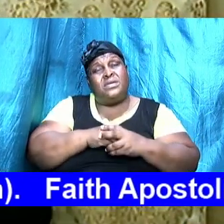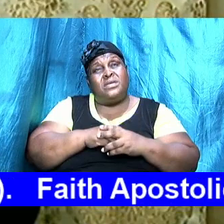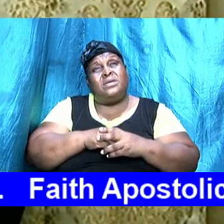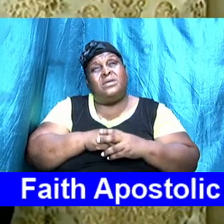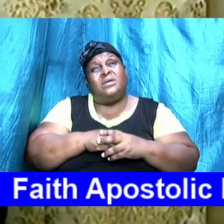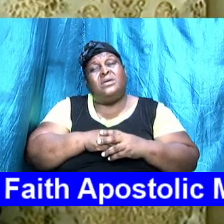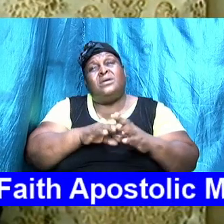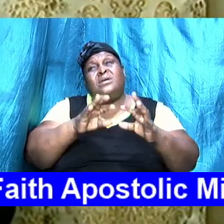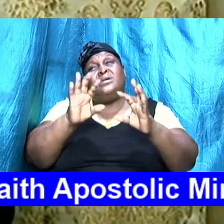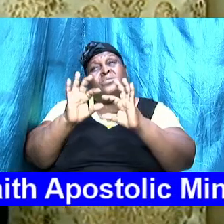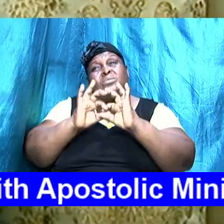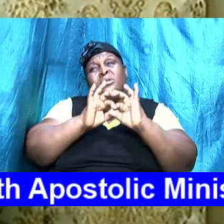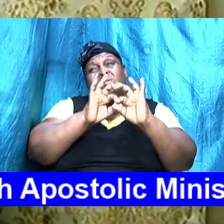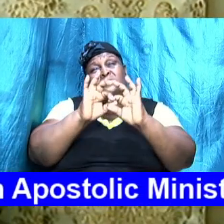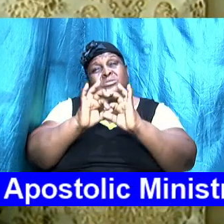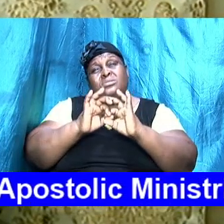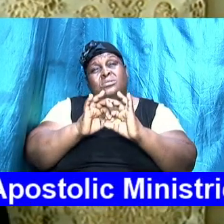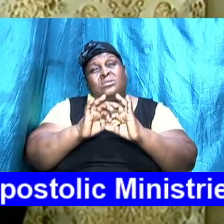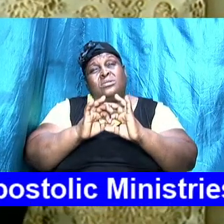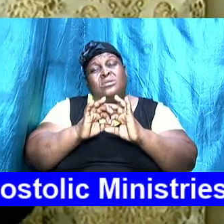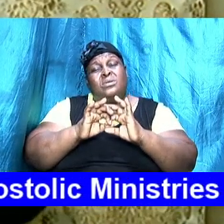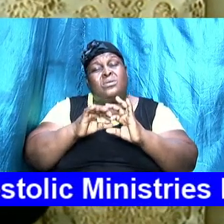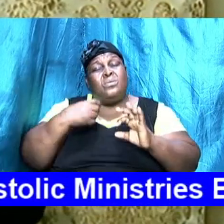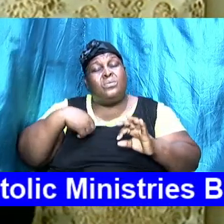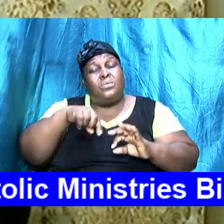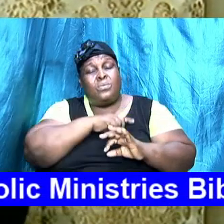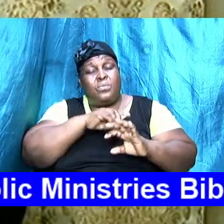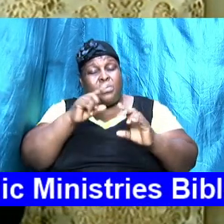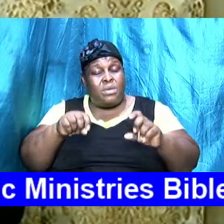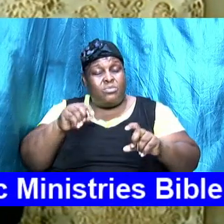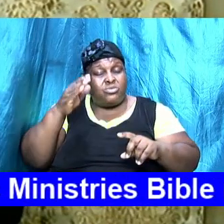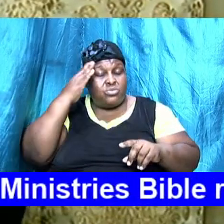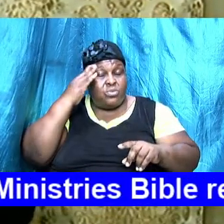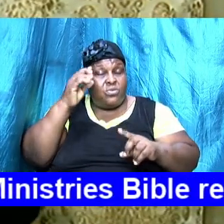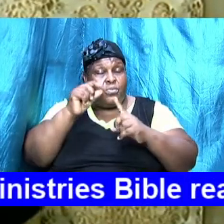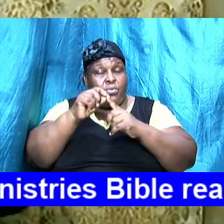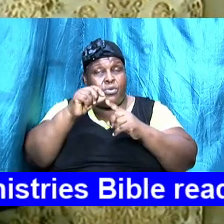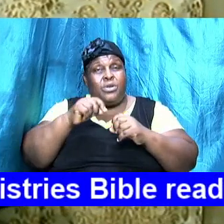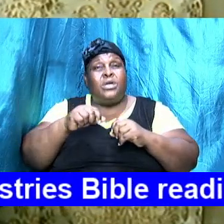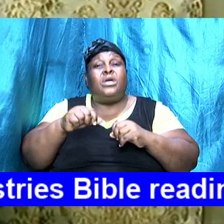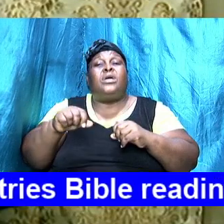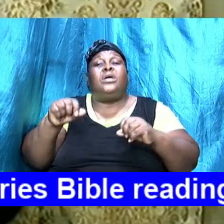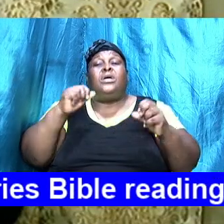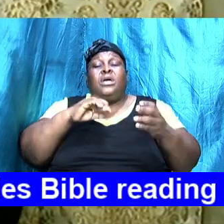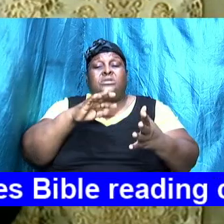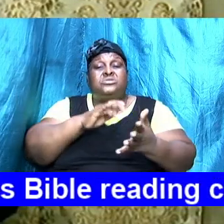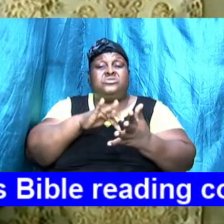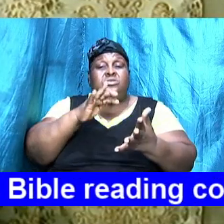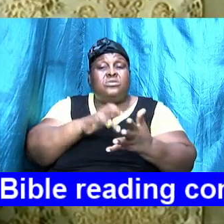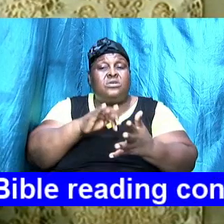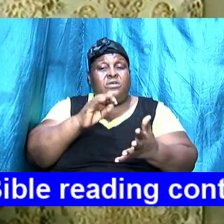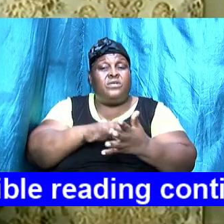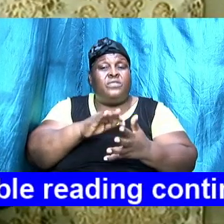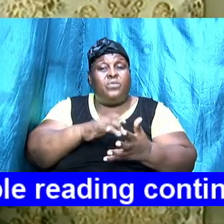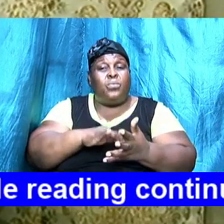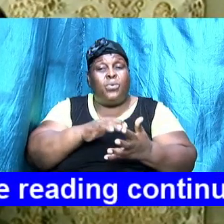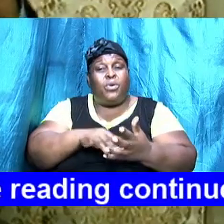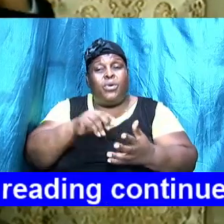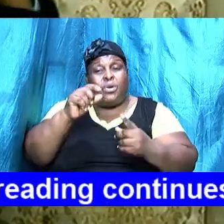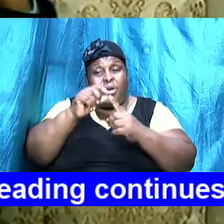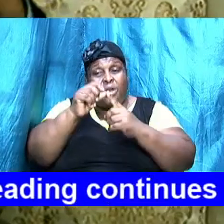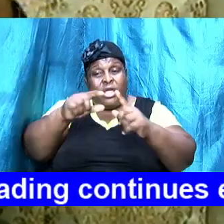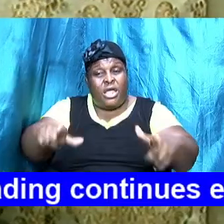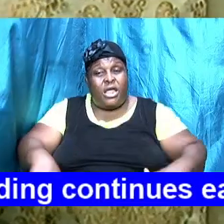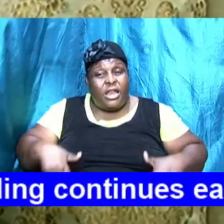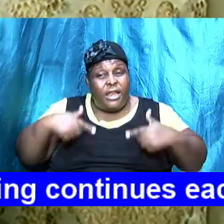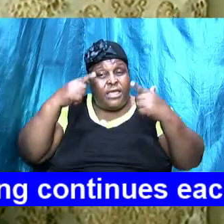matters. The point is we must know the word and we must act on the word. And here the word tells us